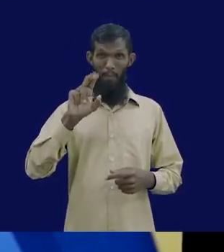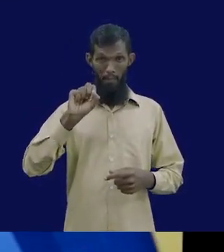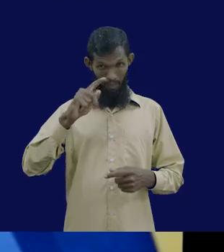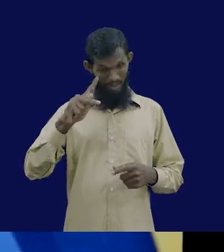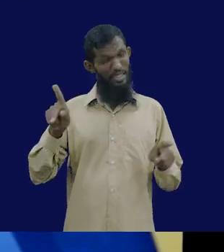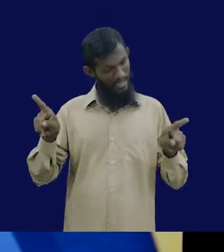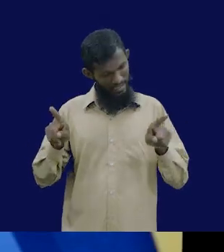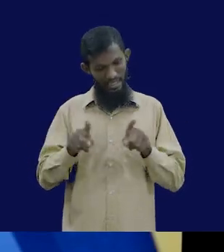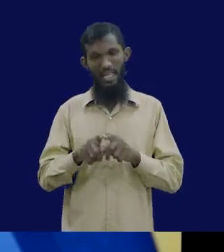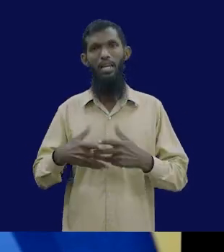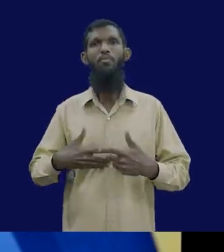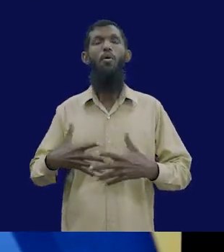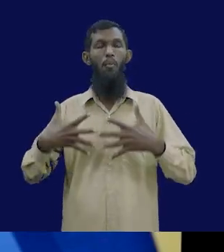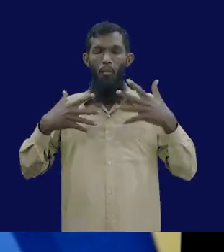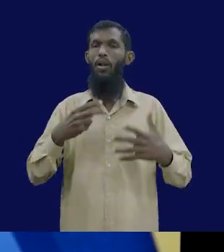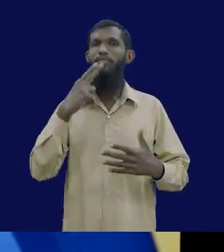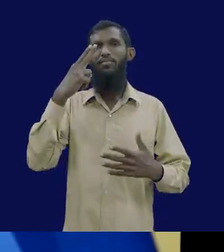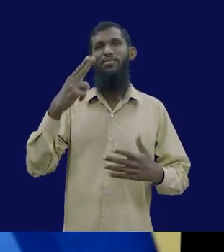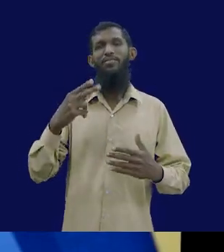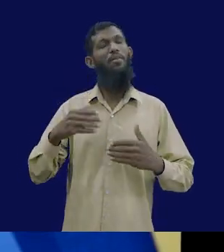sallallahu alayhi wa sallam said,